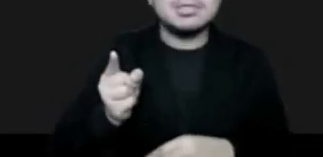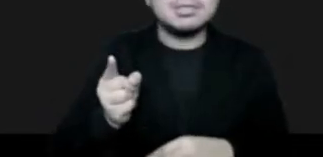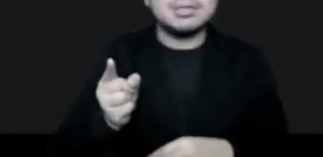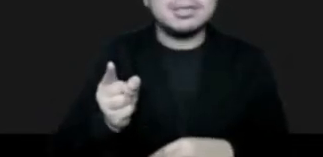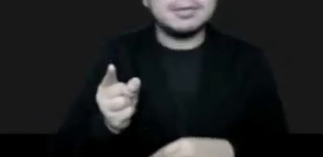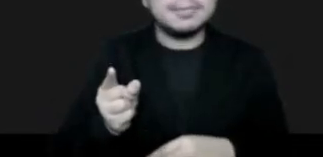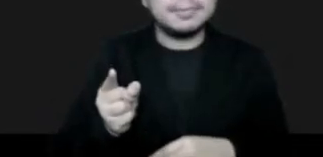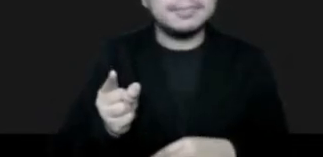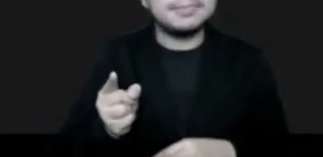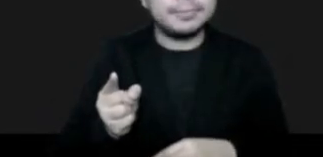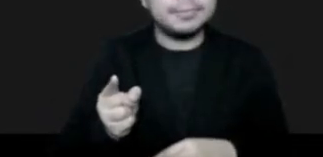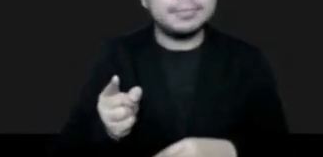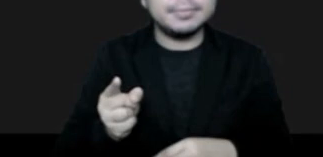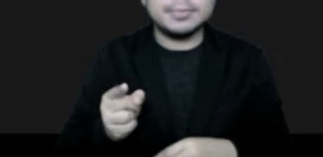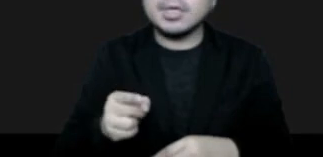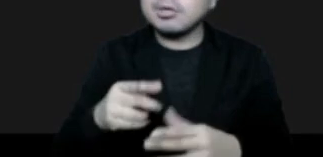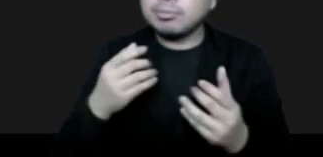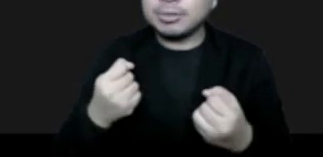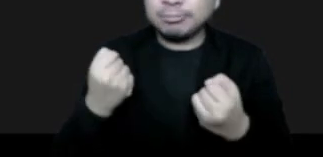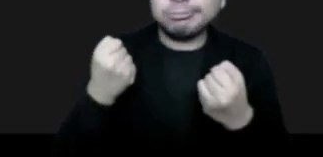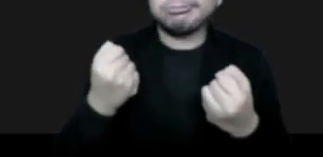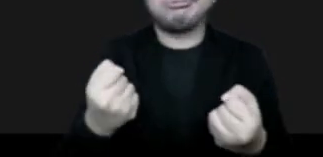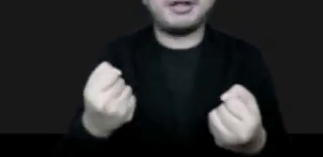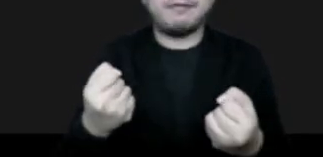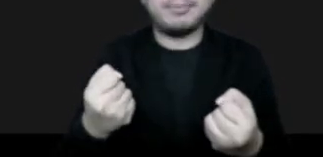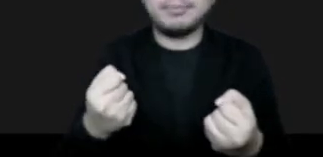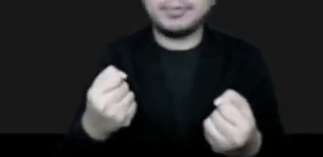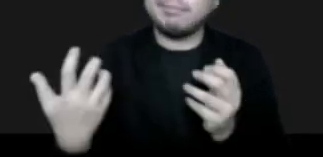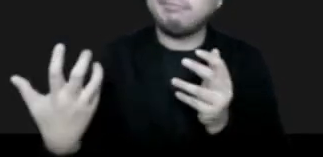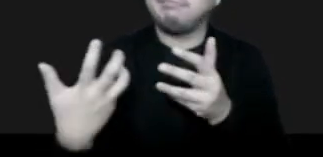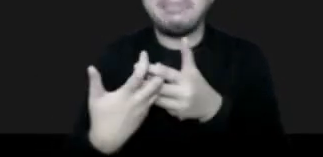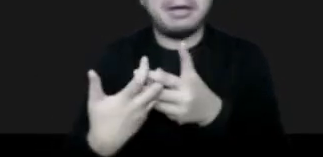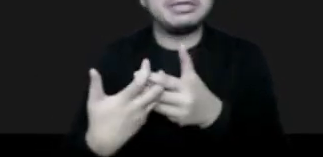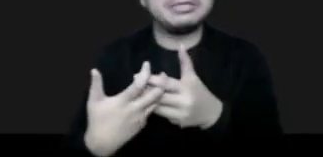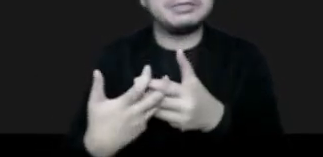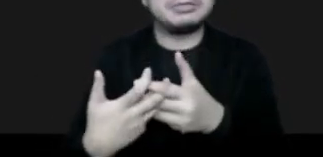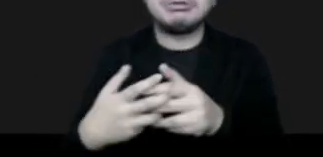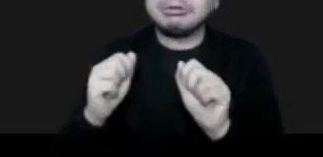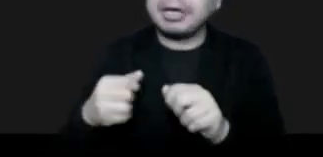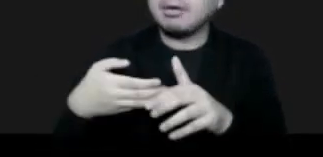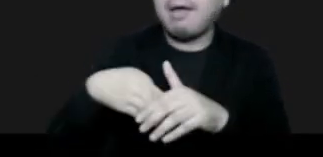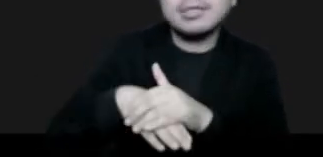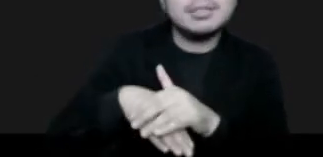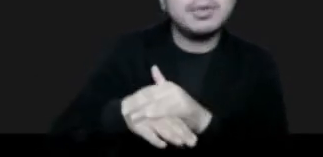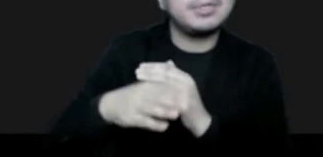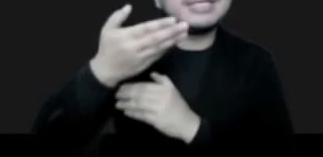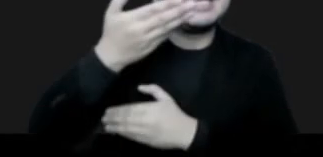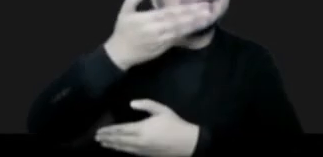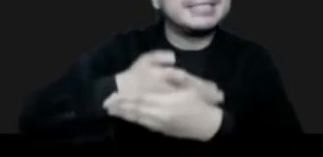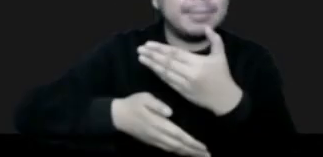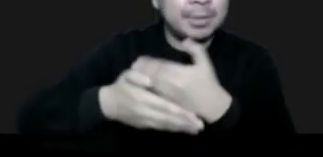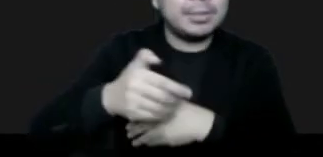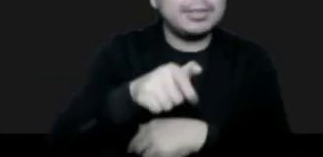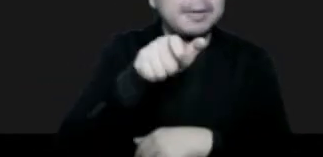a type of transport that is friendly to people with a disability, and also to